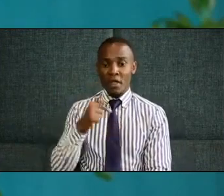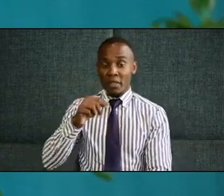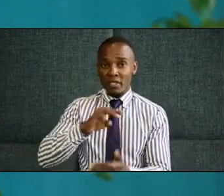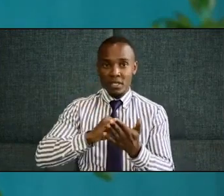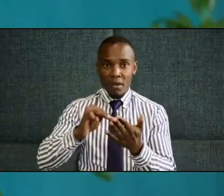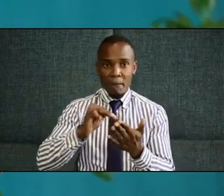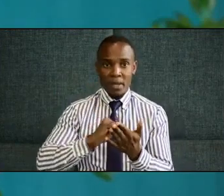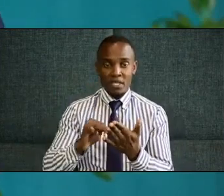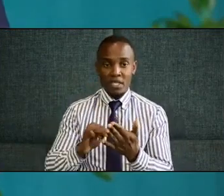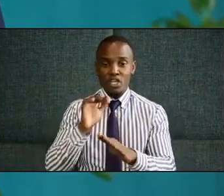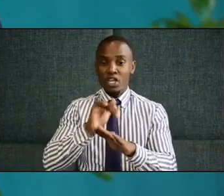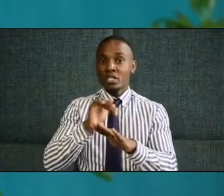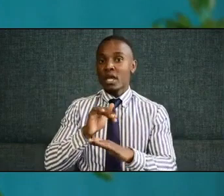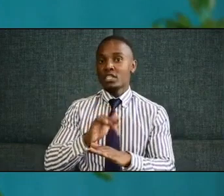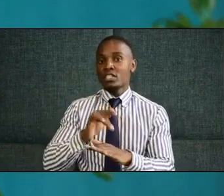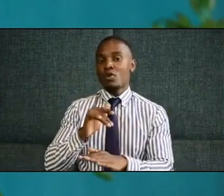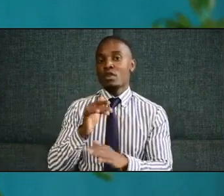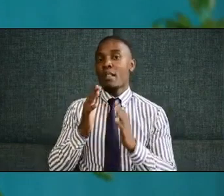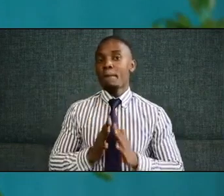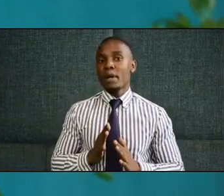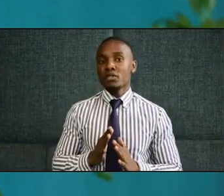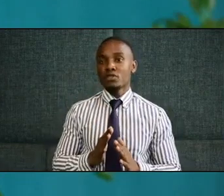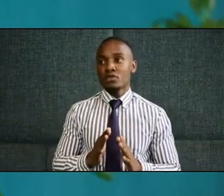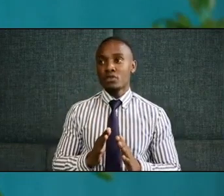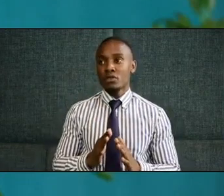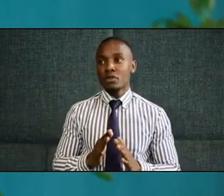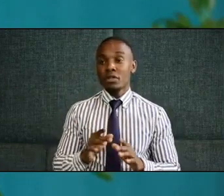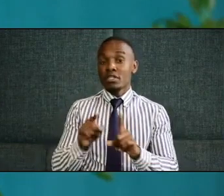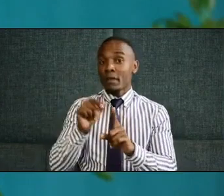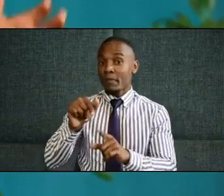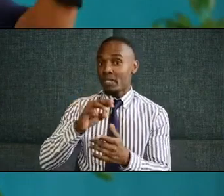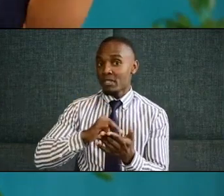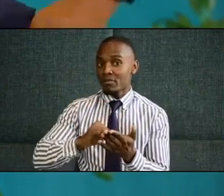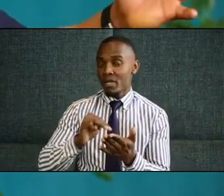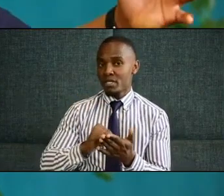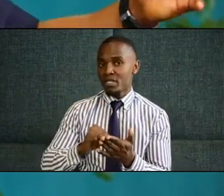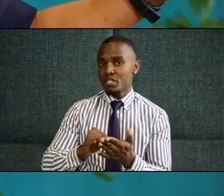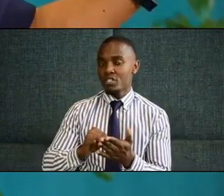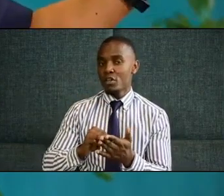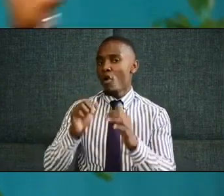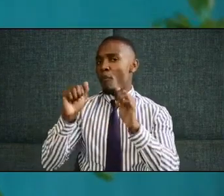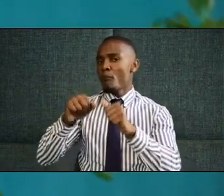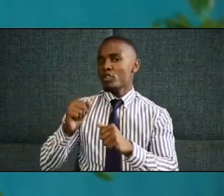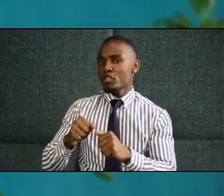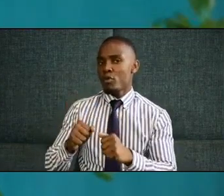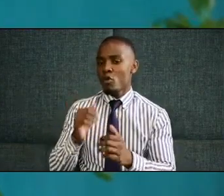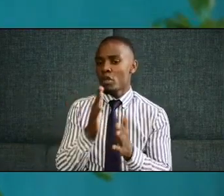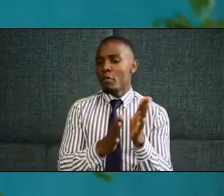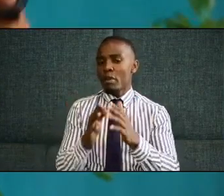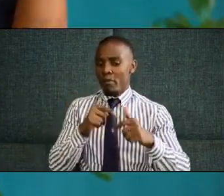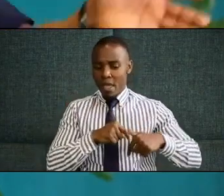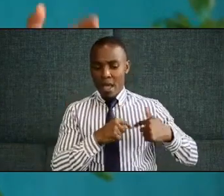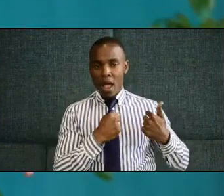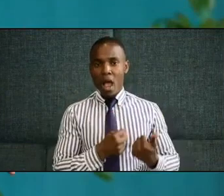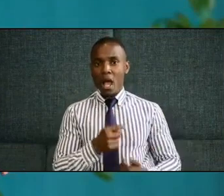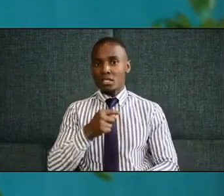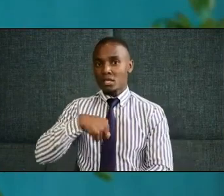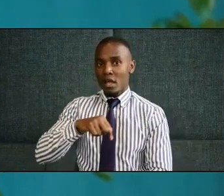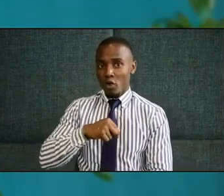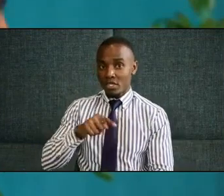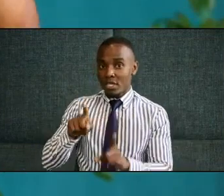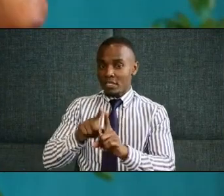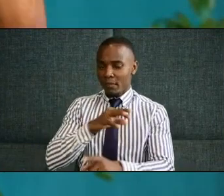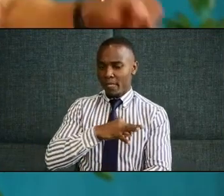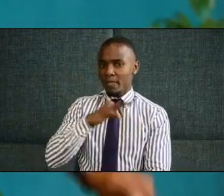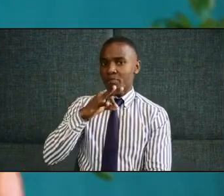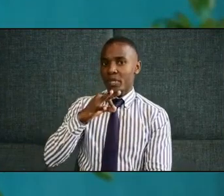message prepare somebody. This may be someone's probationary message. May this message prepare our heart, prepare our